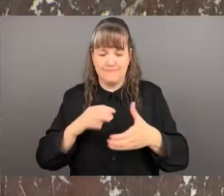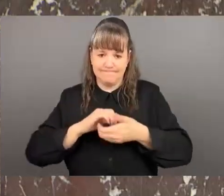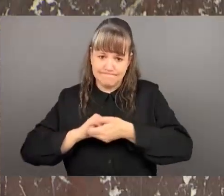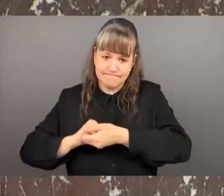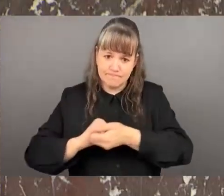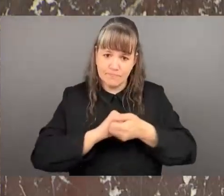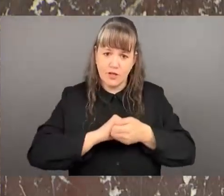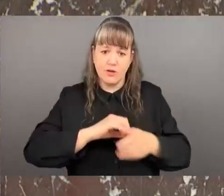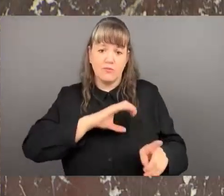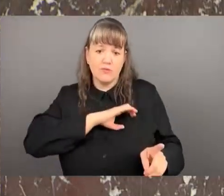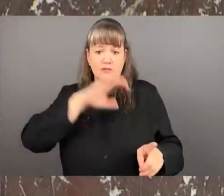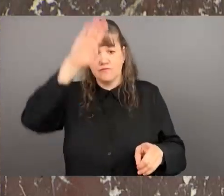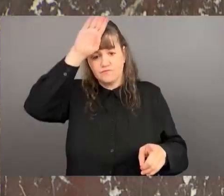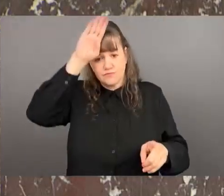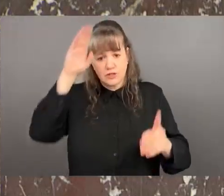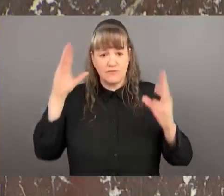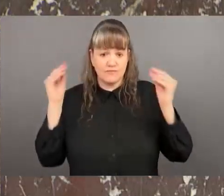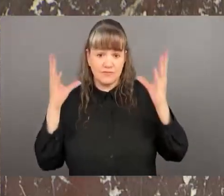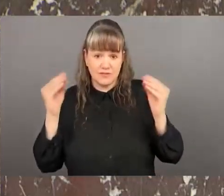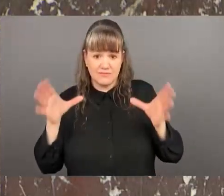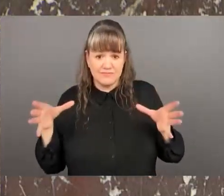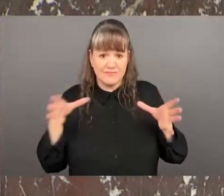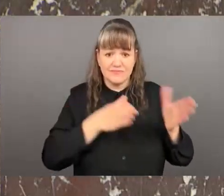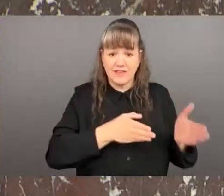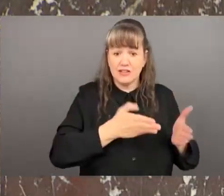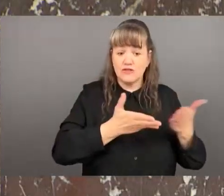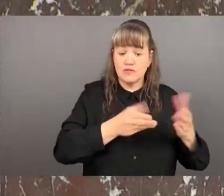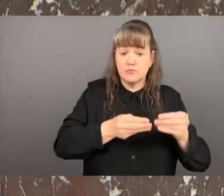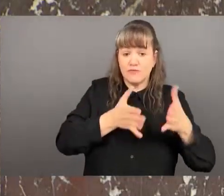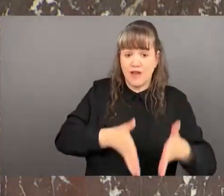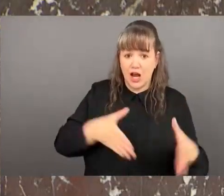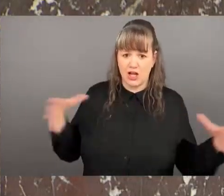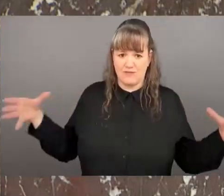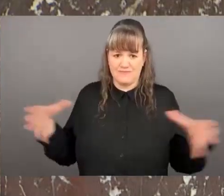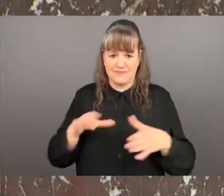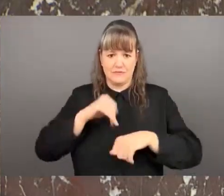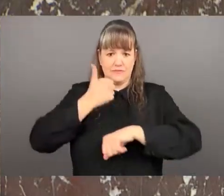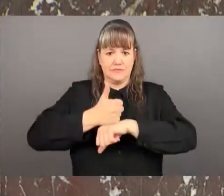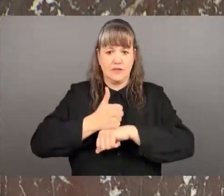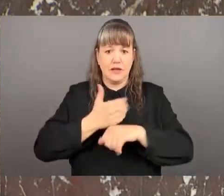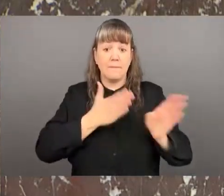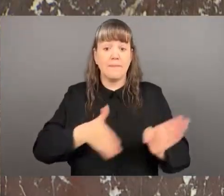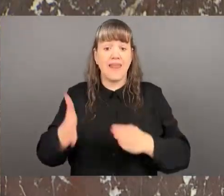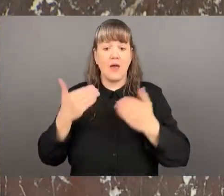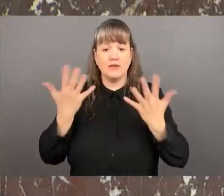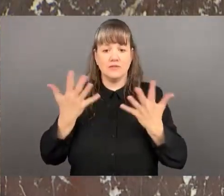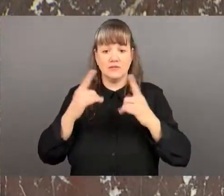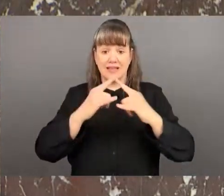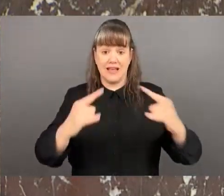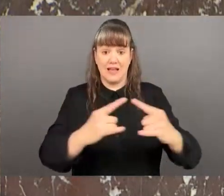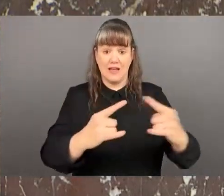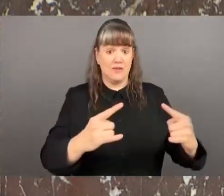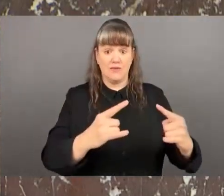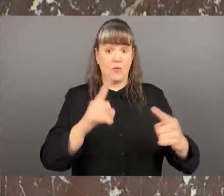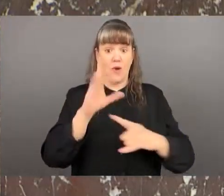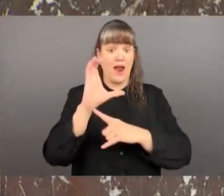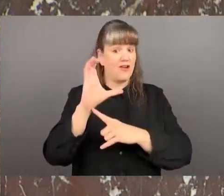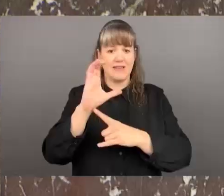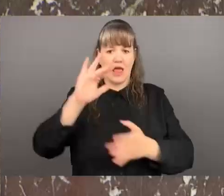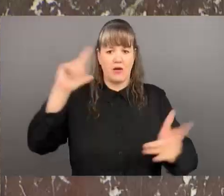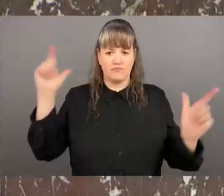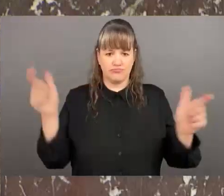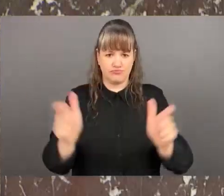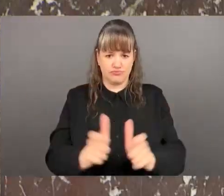We put an action plan in place. Now there's 19 people in that encampment, and housing is being offered to all of those individuals, Honourable Speaker. We're